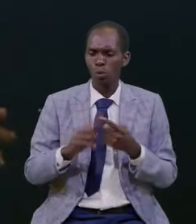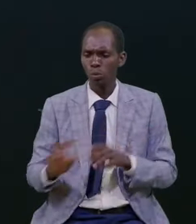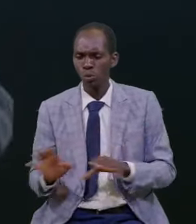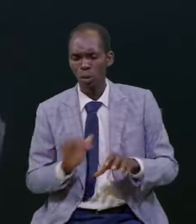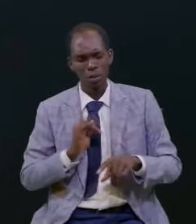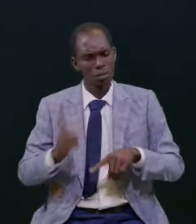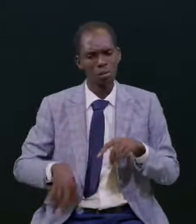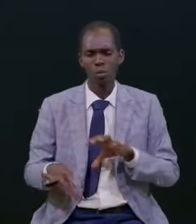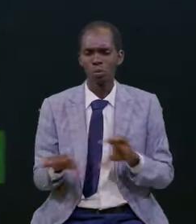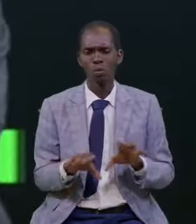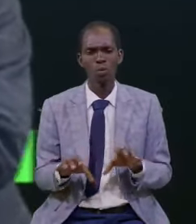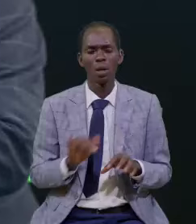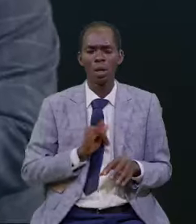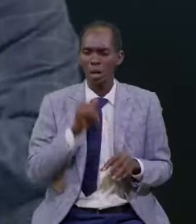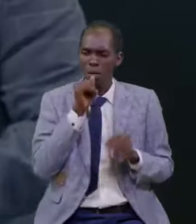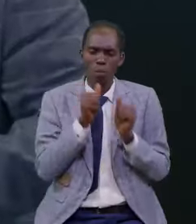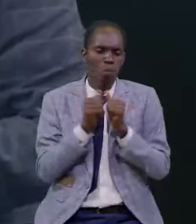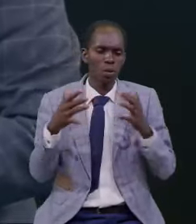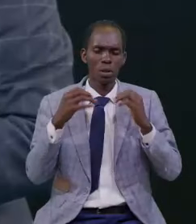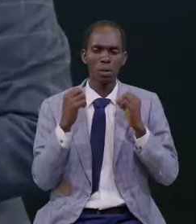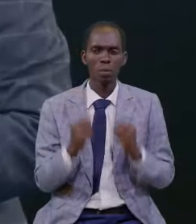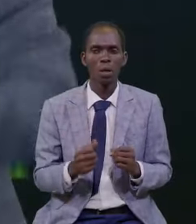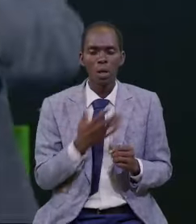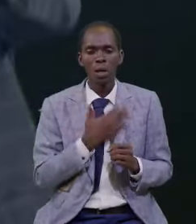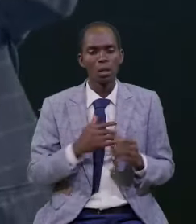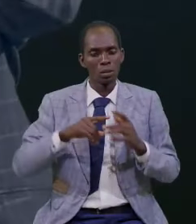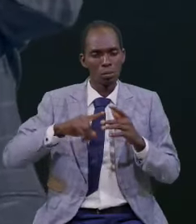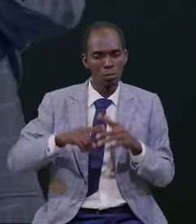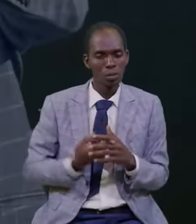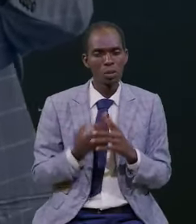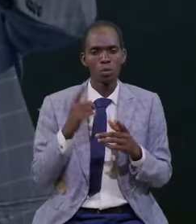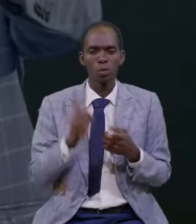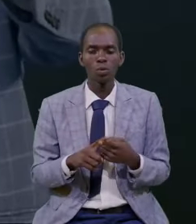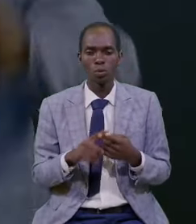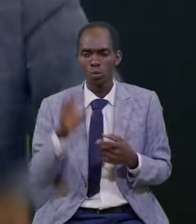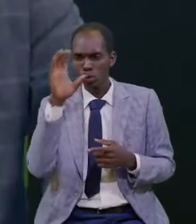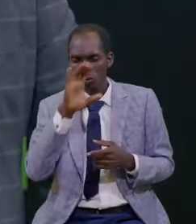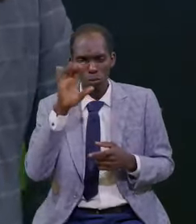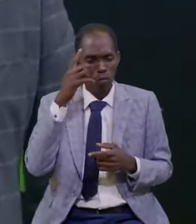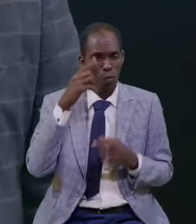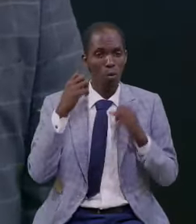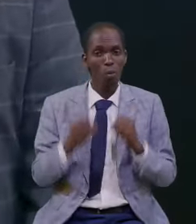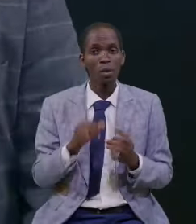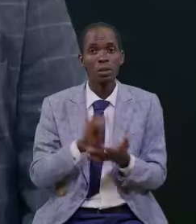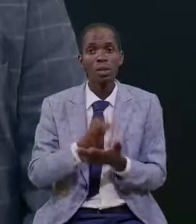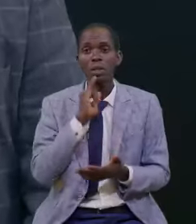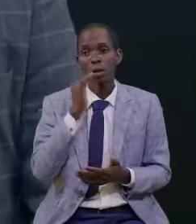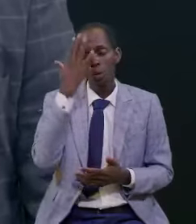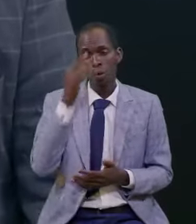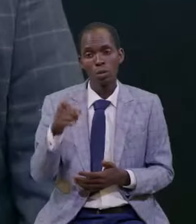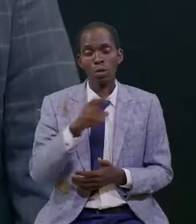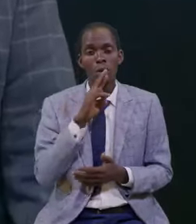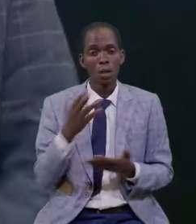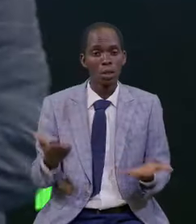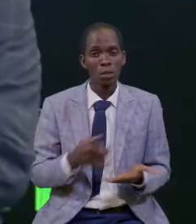I'm powerless. Then you begin to thirst for power. That's why you are here tonight. You're thirsty for the